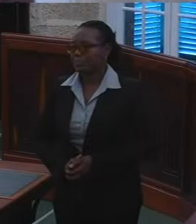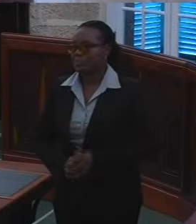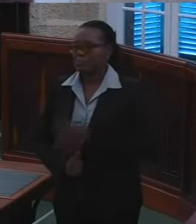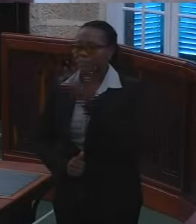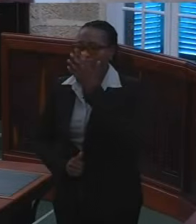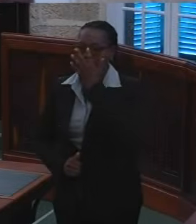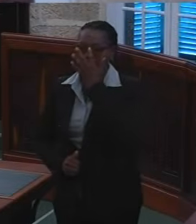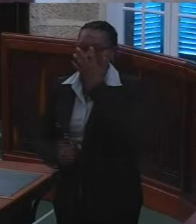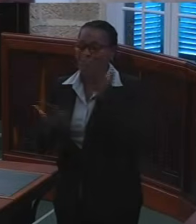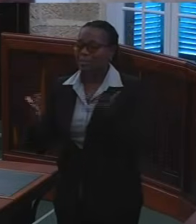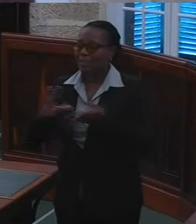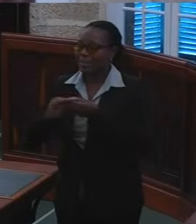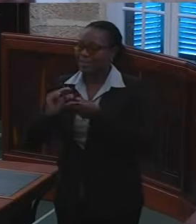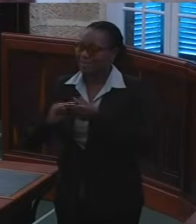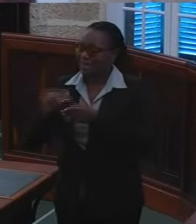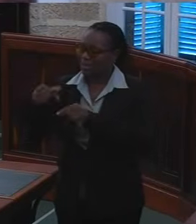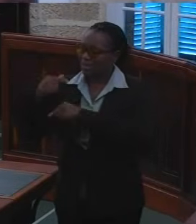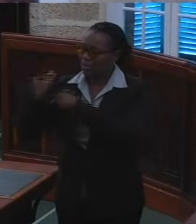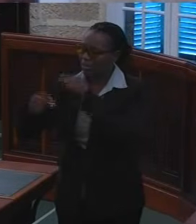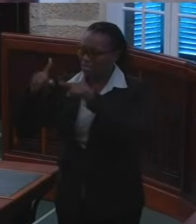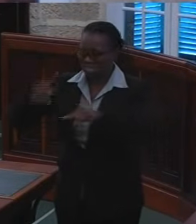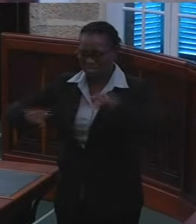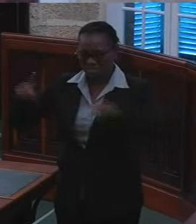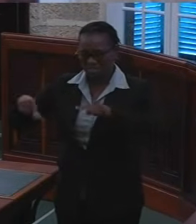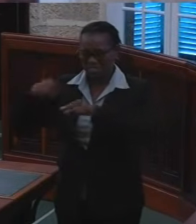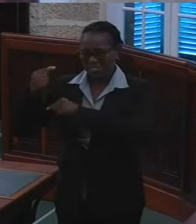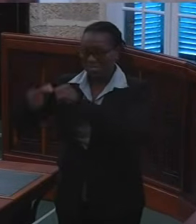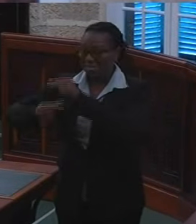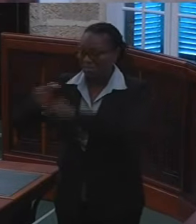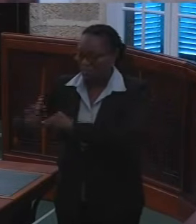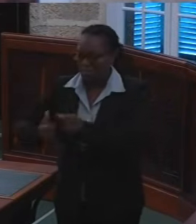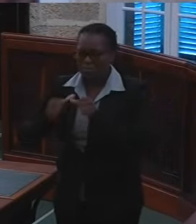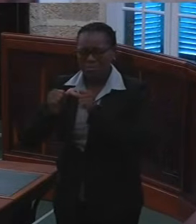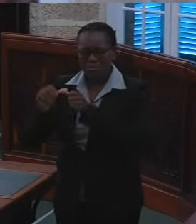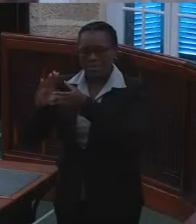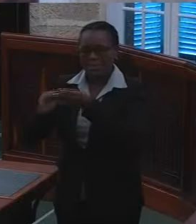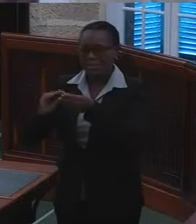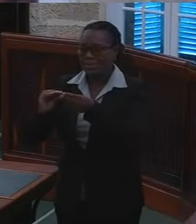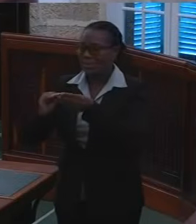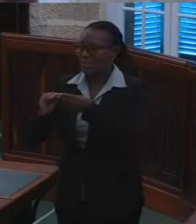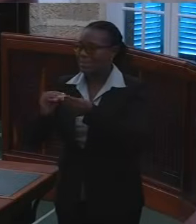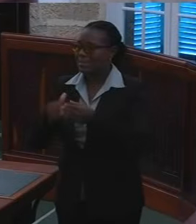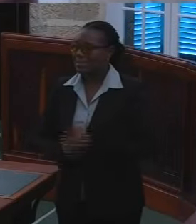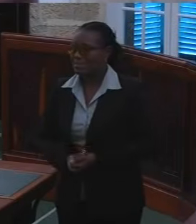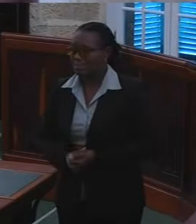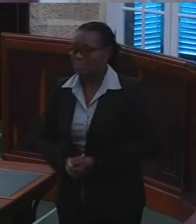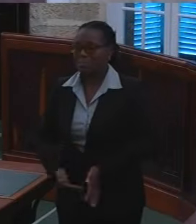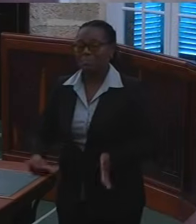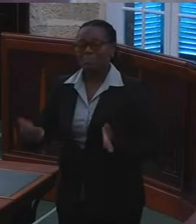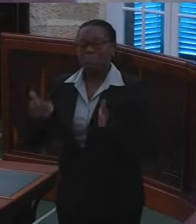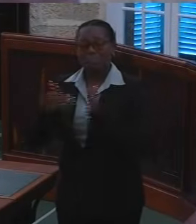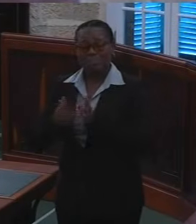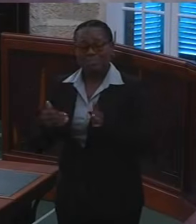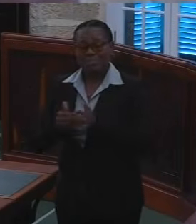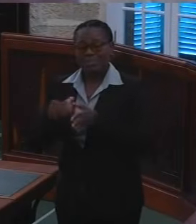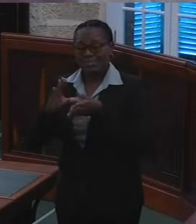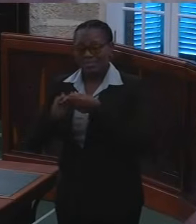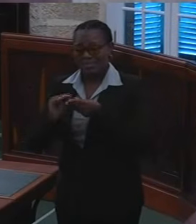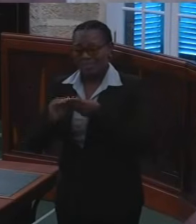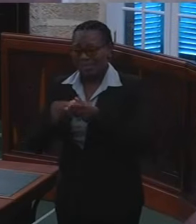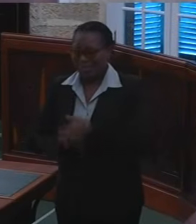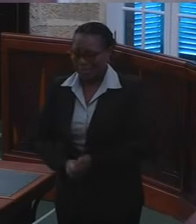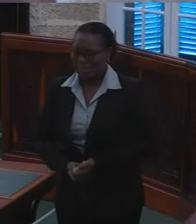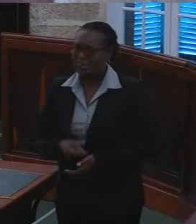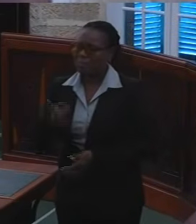Intergenerational needs. I will continue to repeat it ad nauseum. I will, because it makes